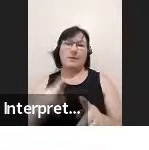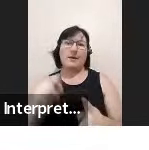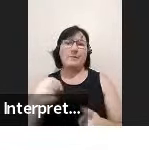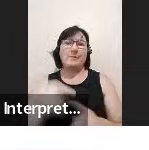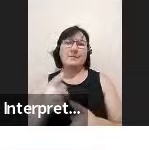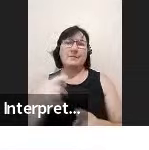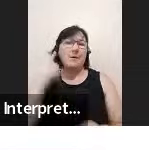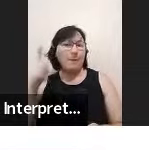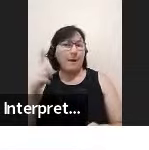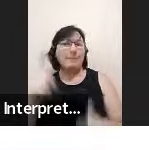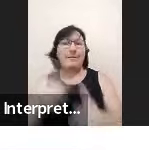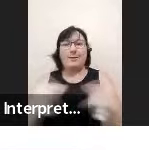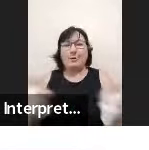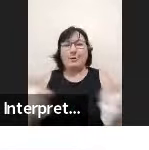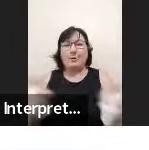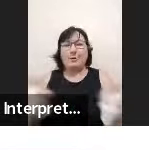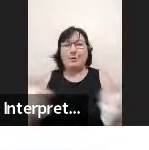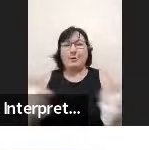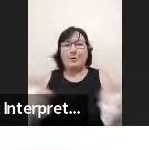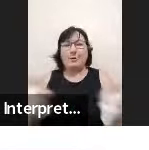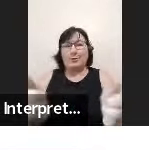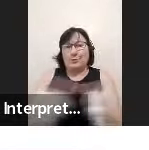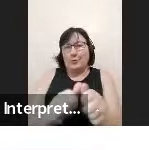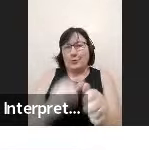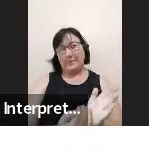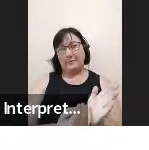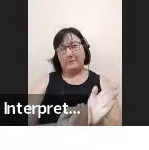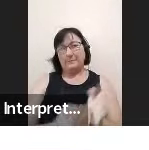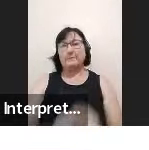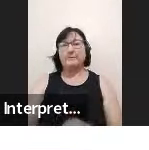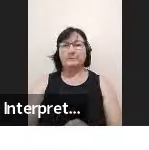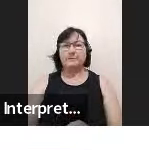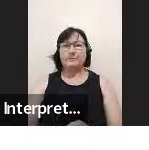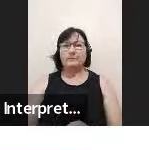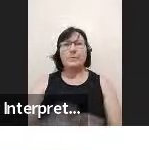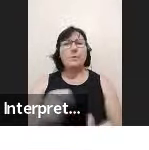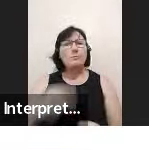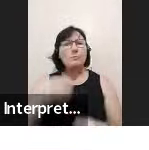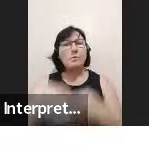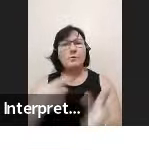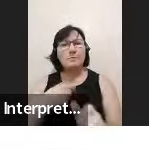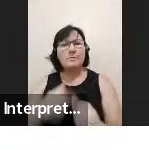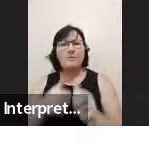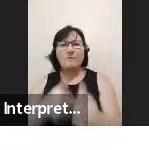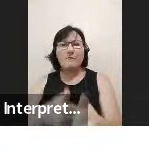So what is the process that one needs to follow if they are interested in joining this program?